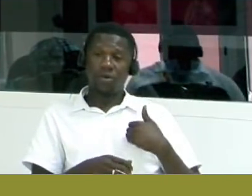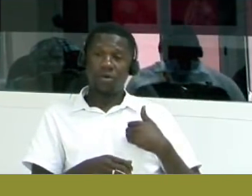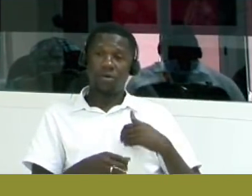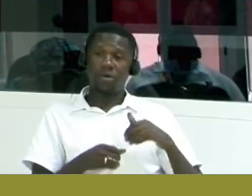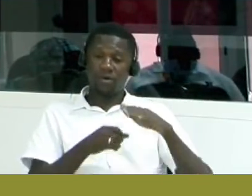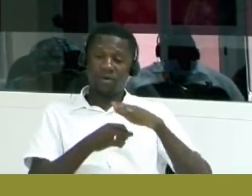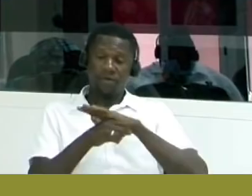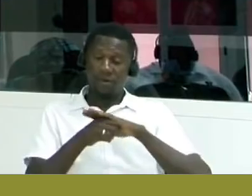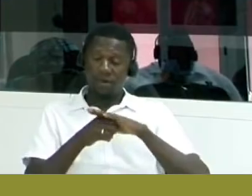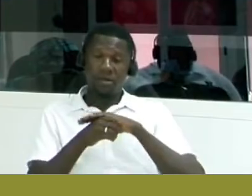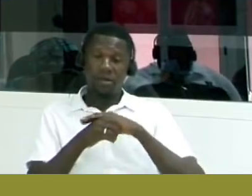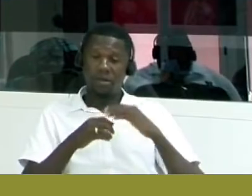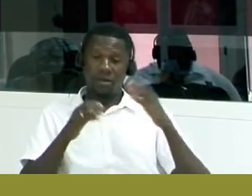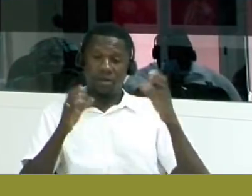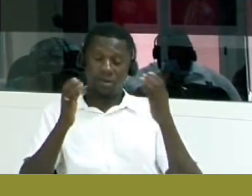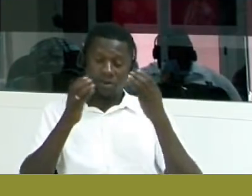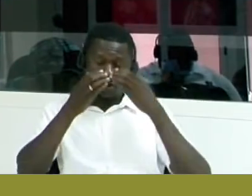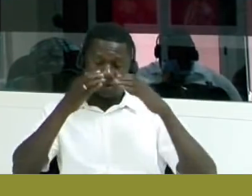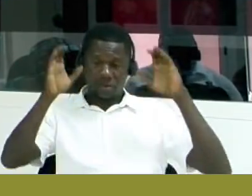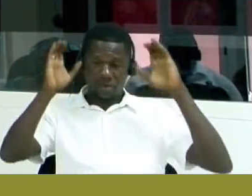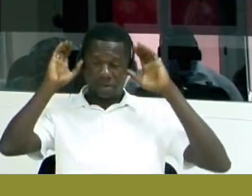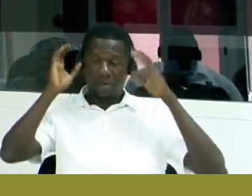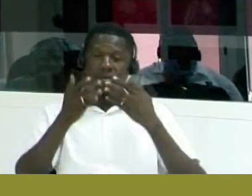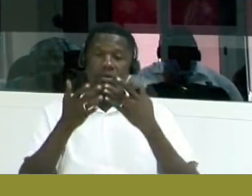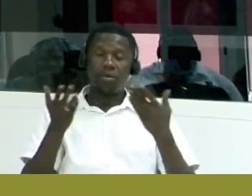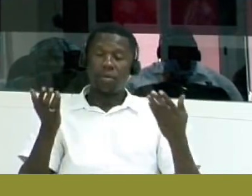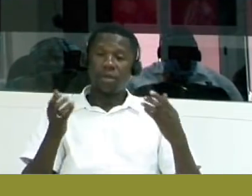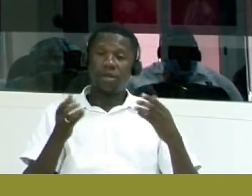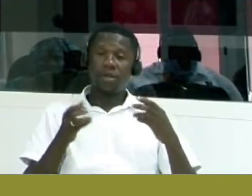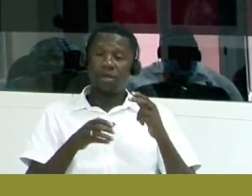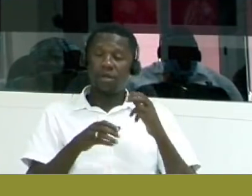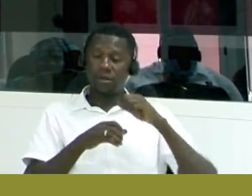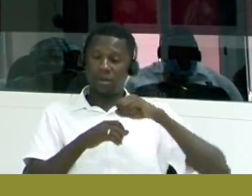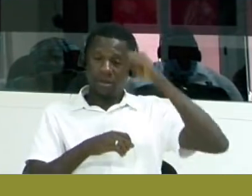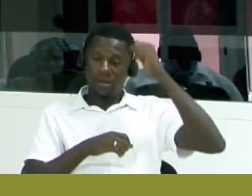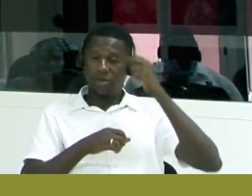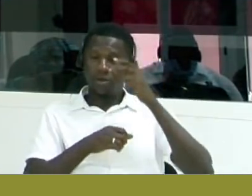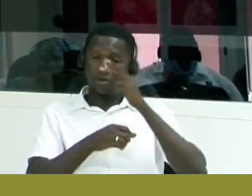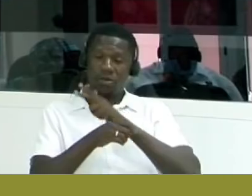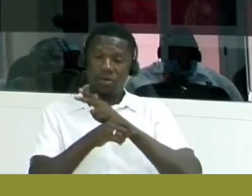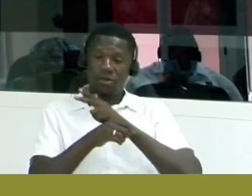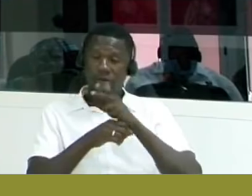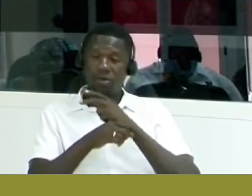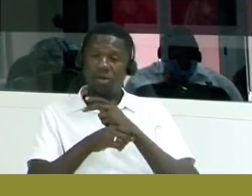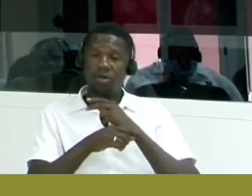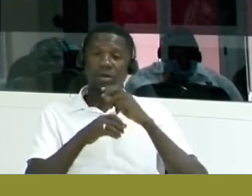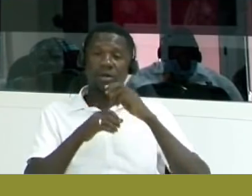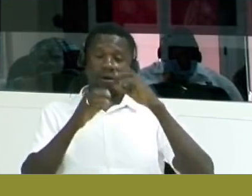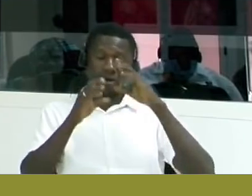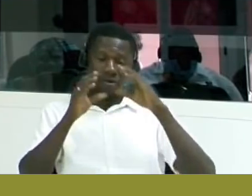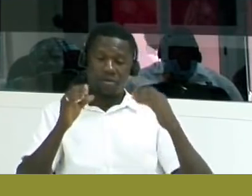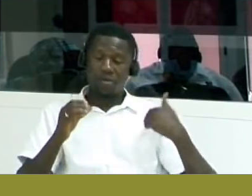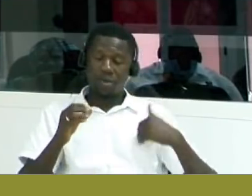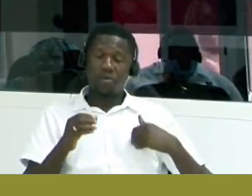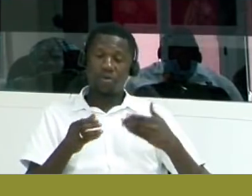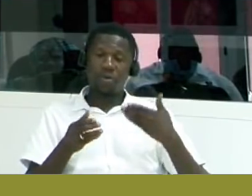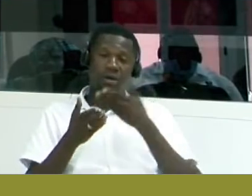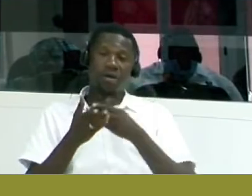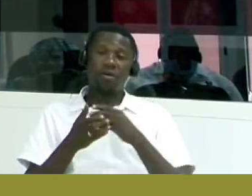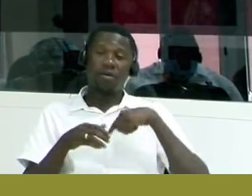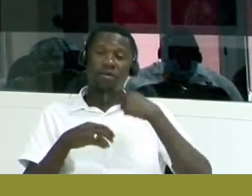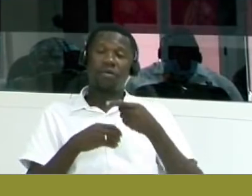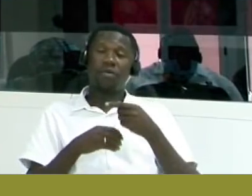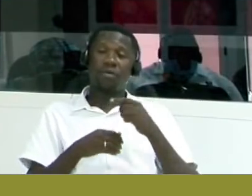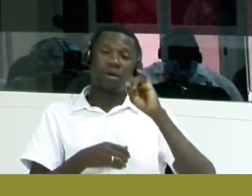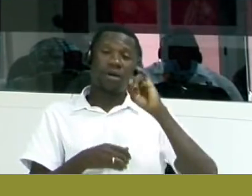filled in the college, and many senior security officers were all there, ranging from the commissioner, IGP, NIA,